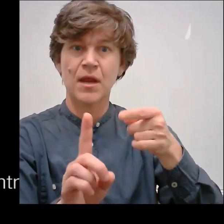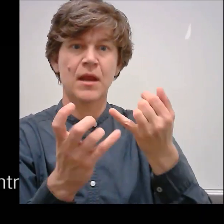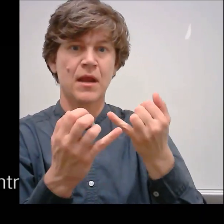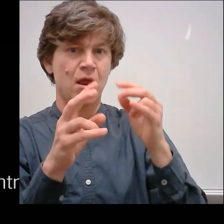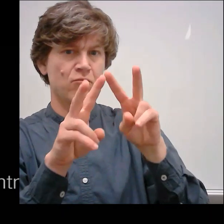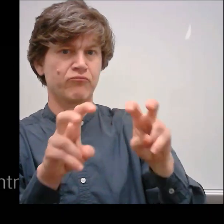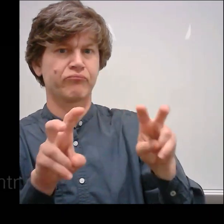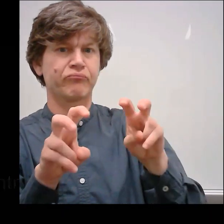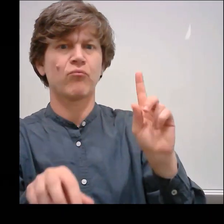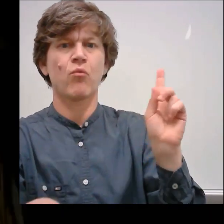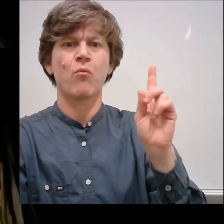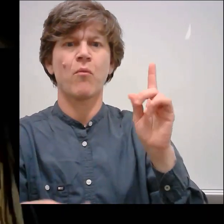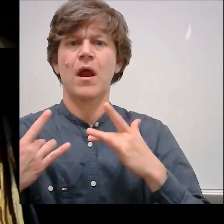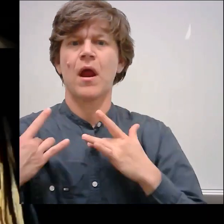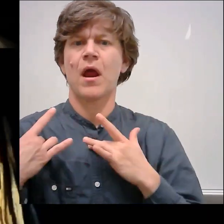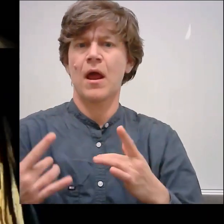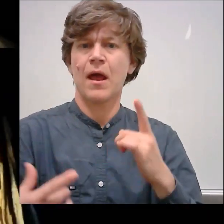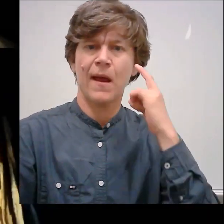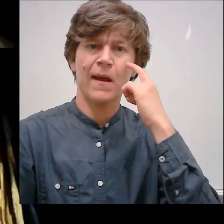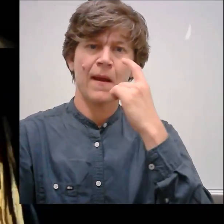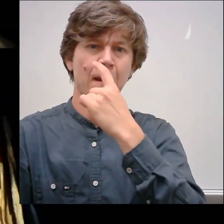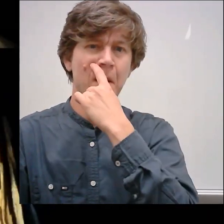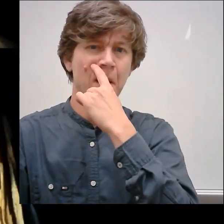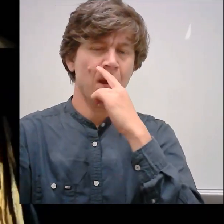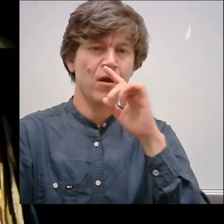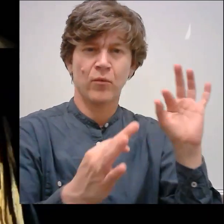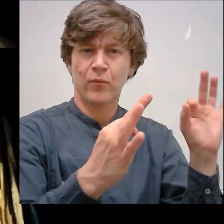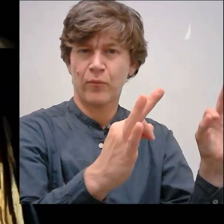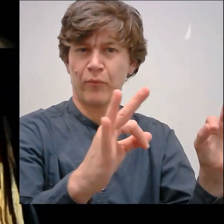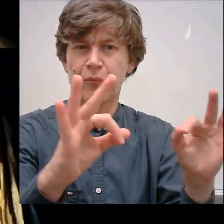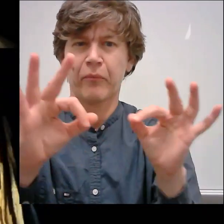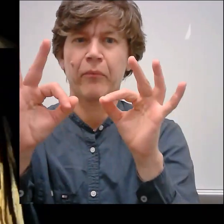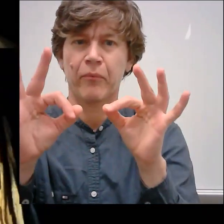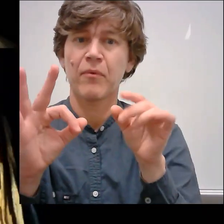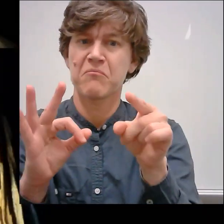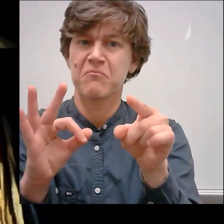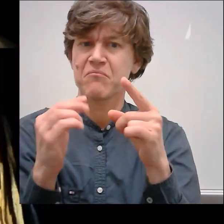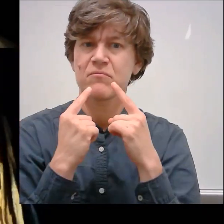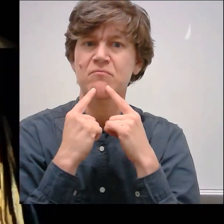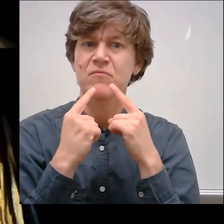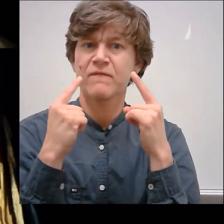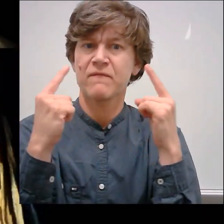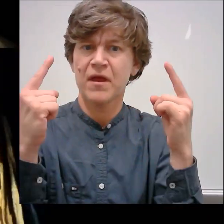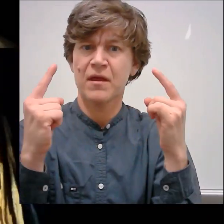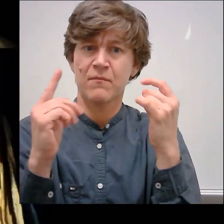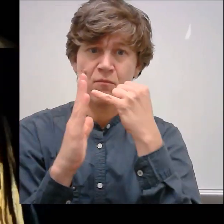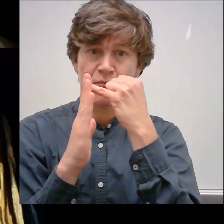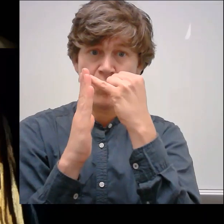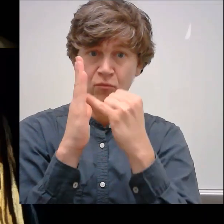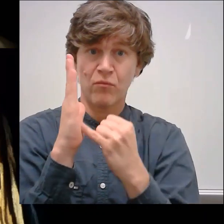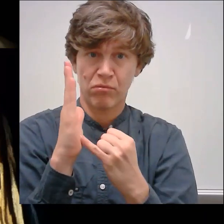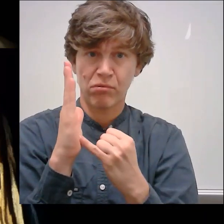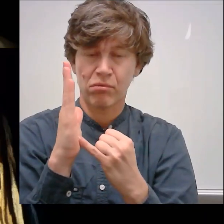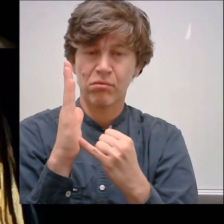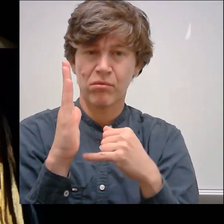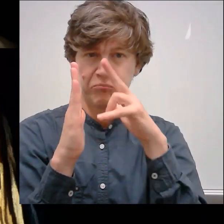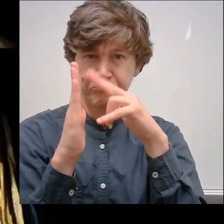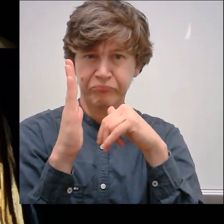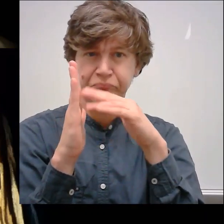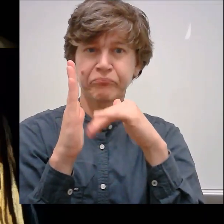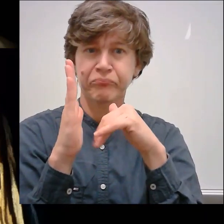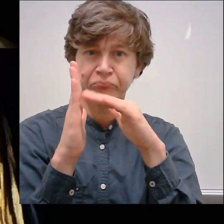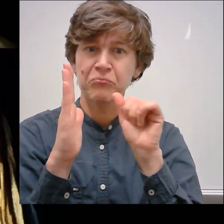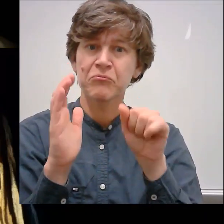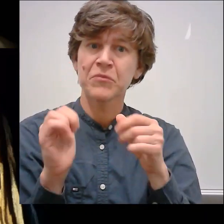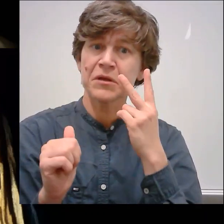Dutch masterpiece. Here's Vermeer's very famous Girl with a Pearl Earring. As we look at the painting, we can see that it